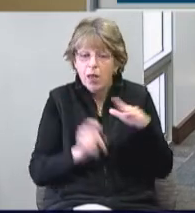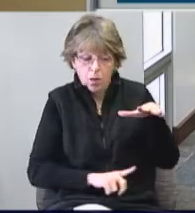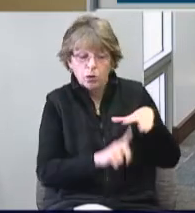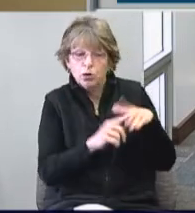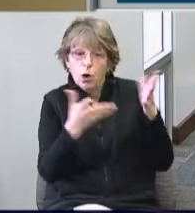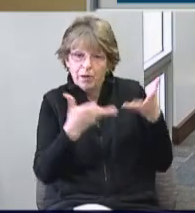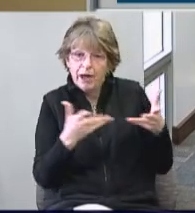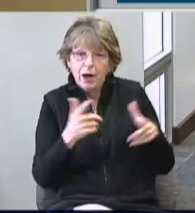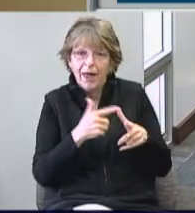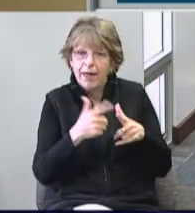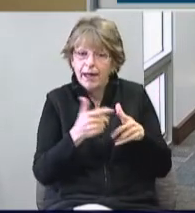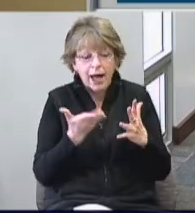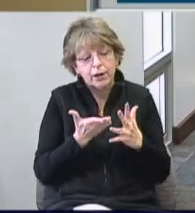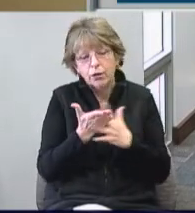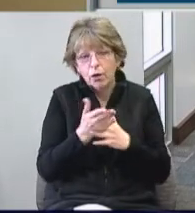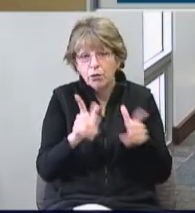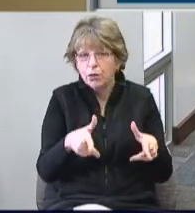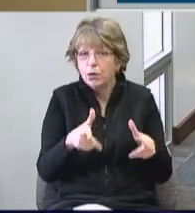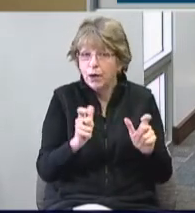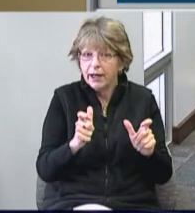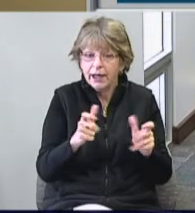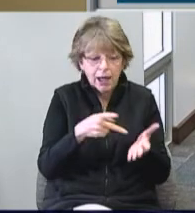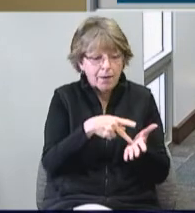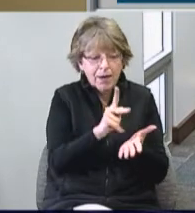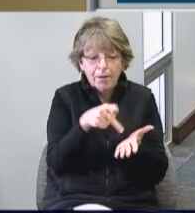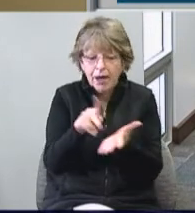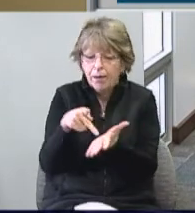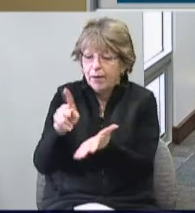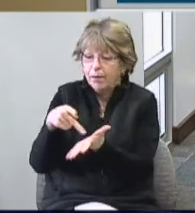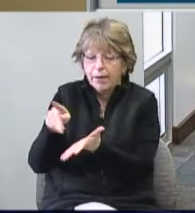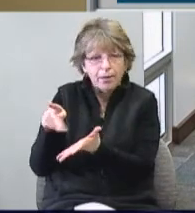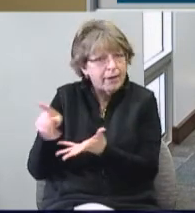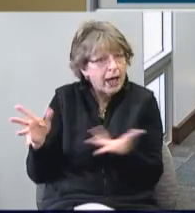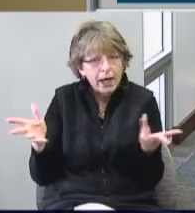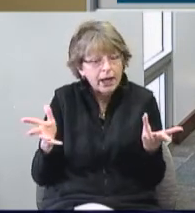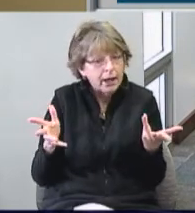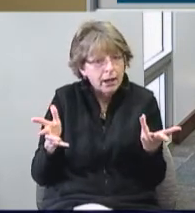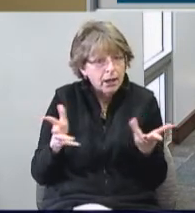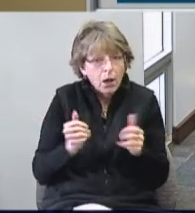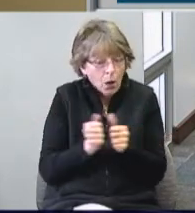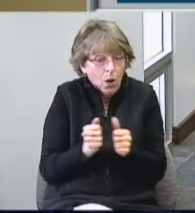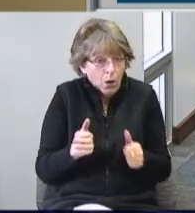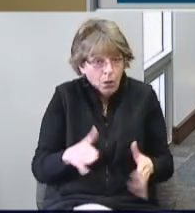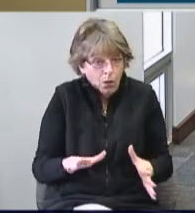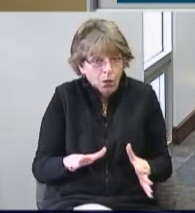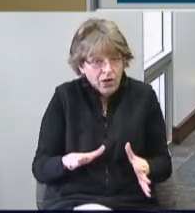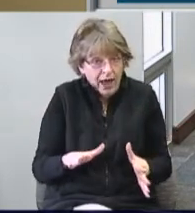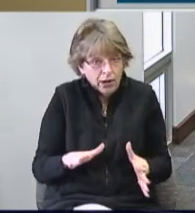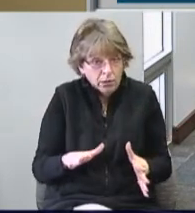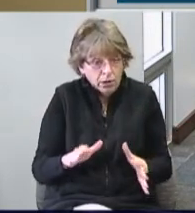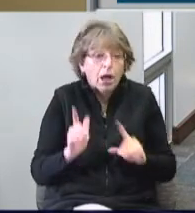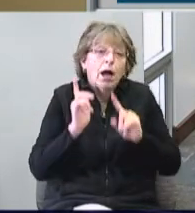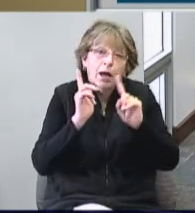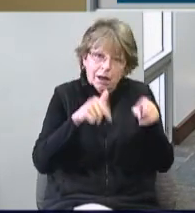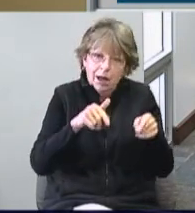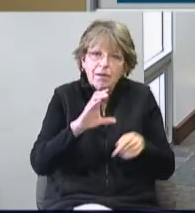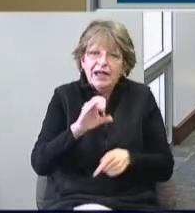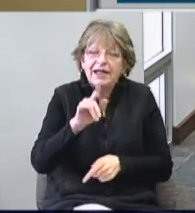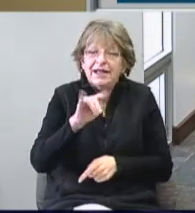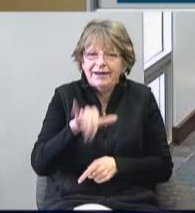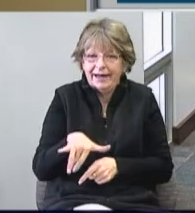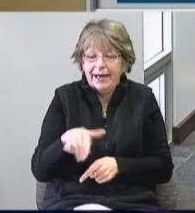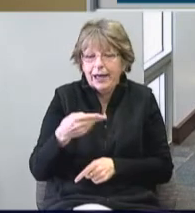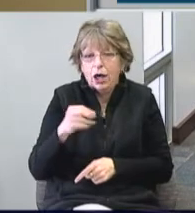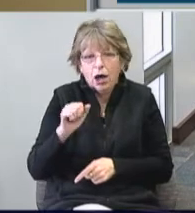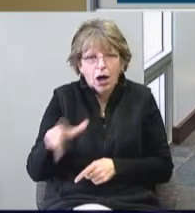really quickly and make those payments without having to send in, to stand at the counter and go through 10 different bills